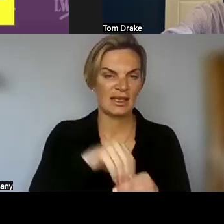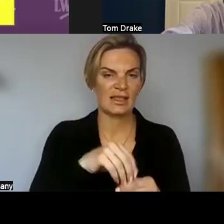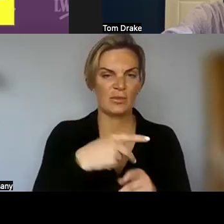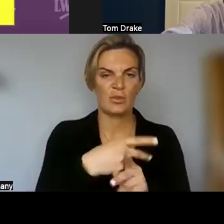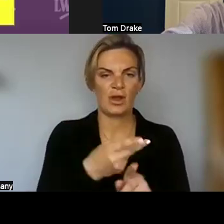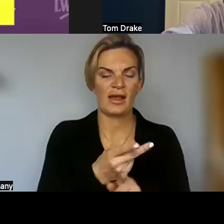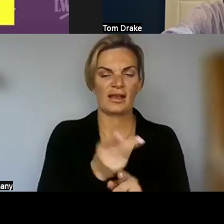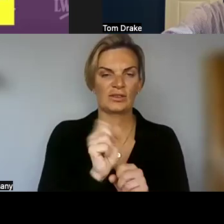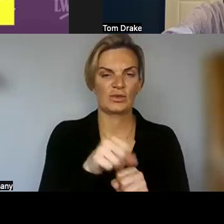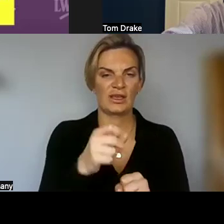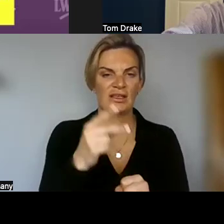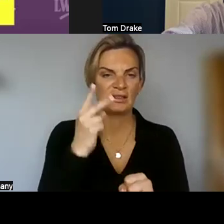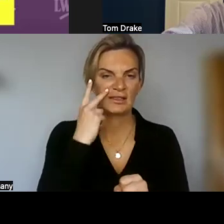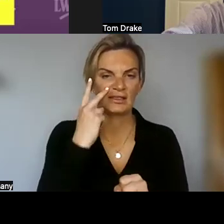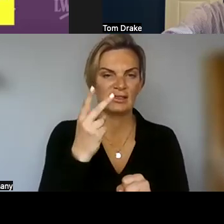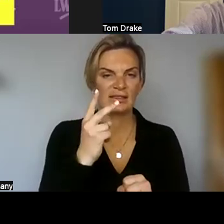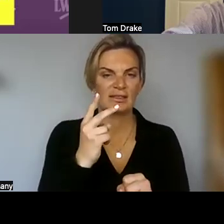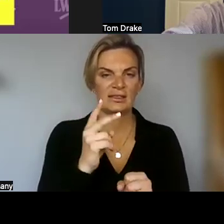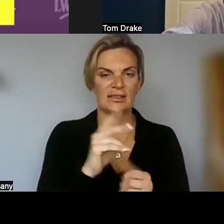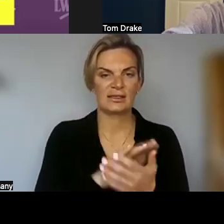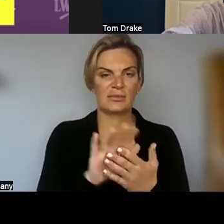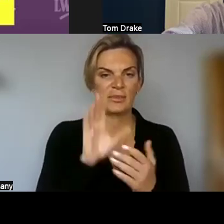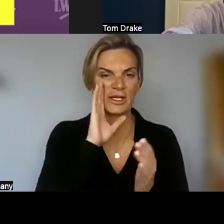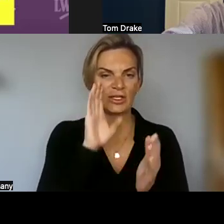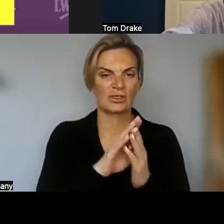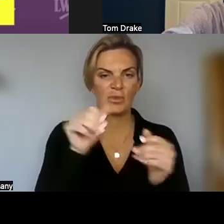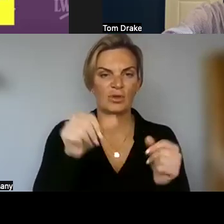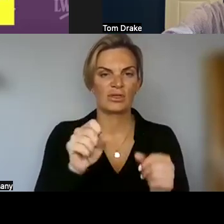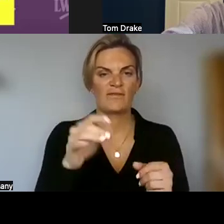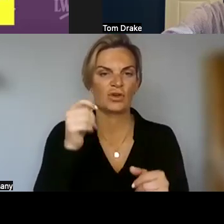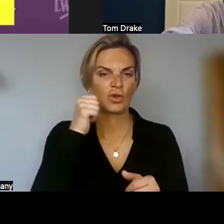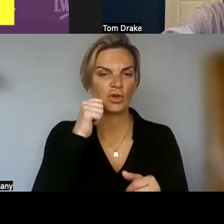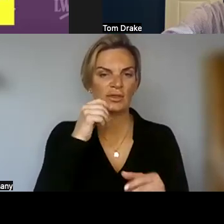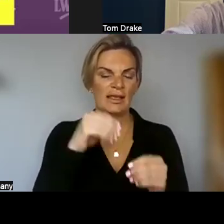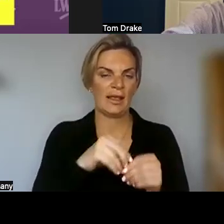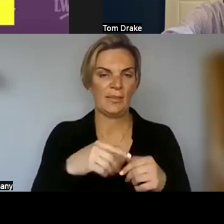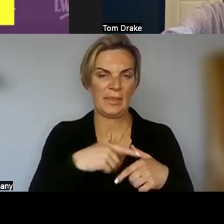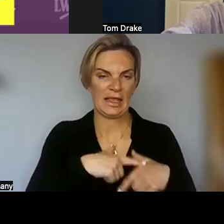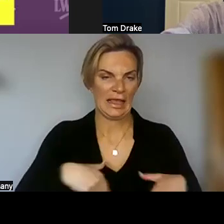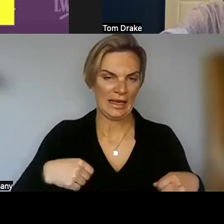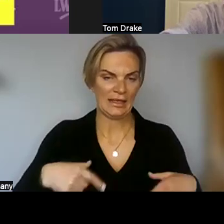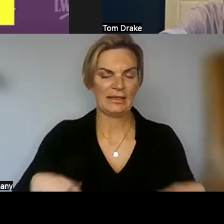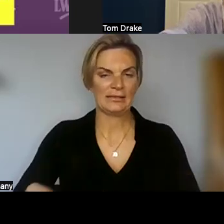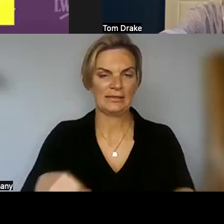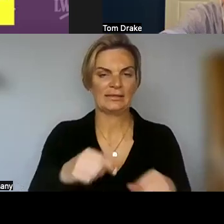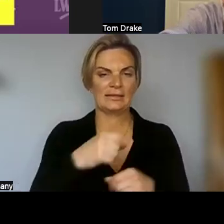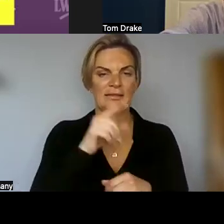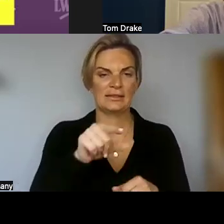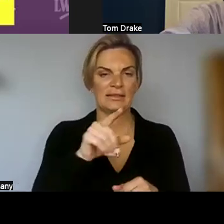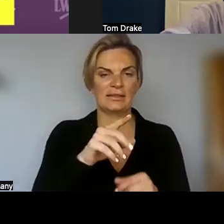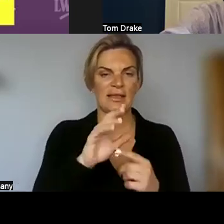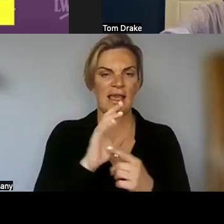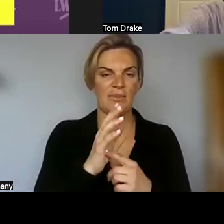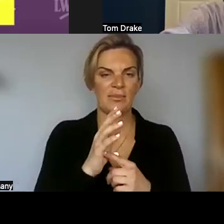You can see, I don't know, posters of girls in bikinis. The cannabis stores will have